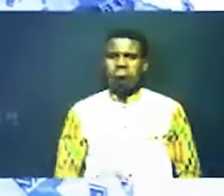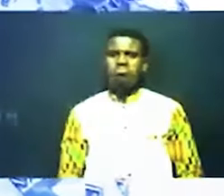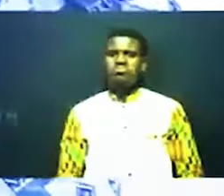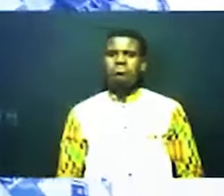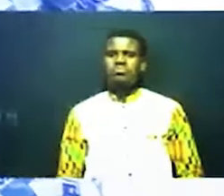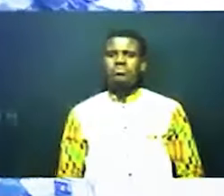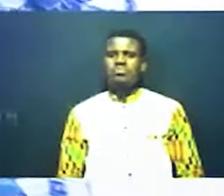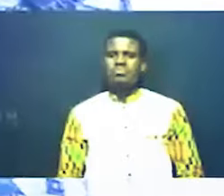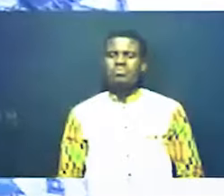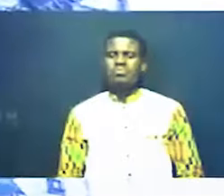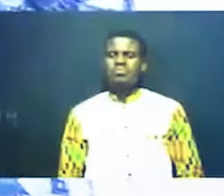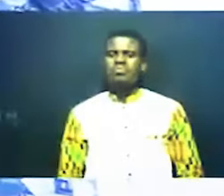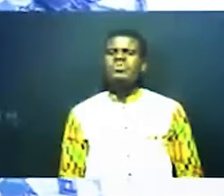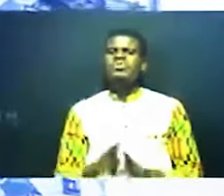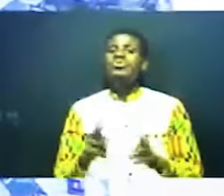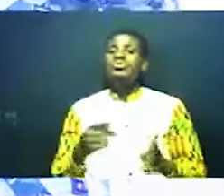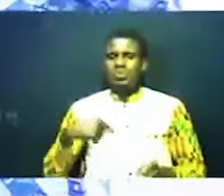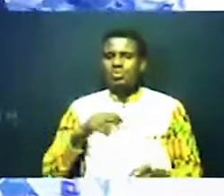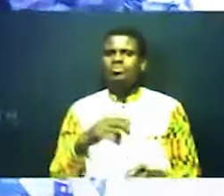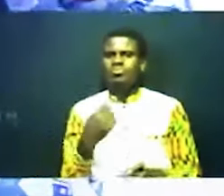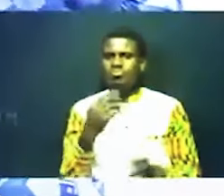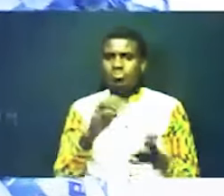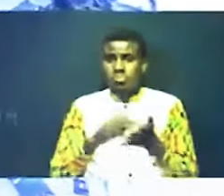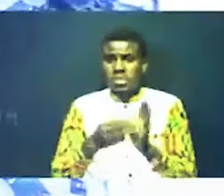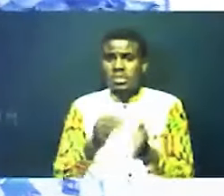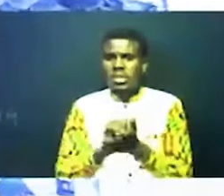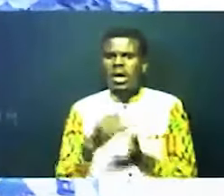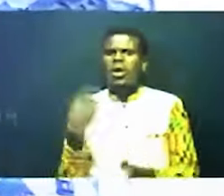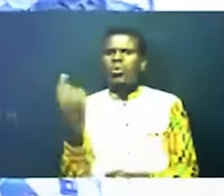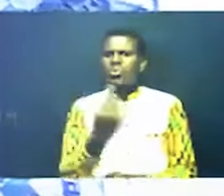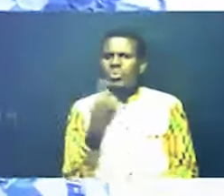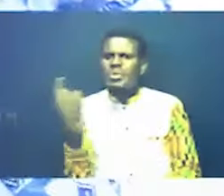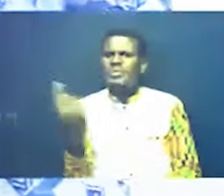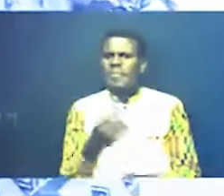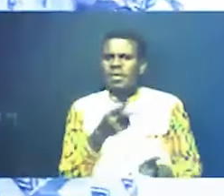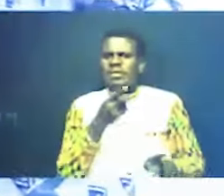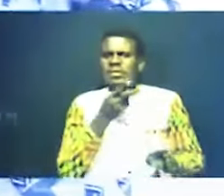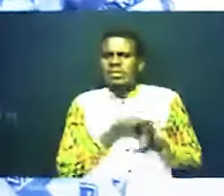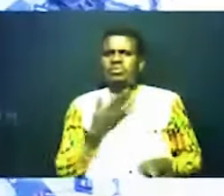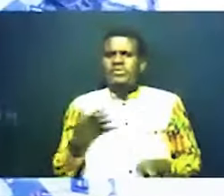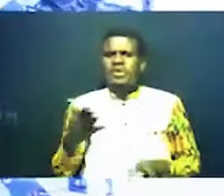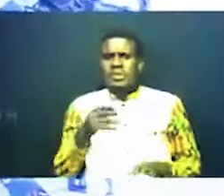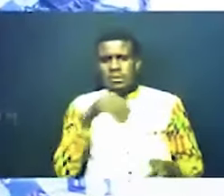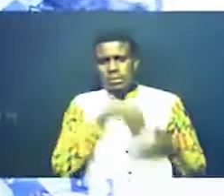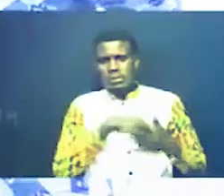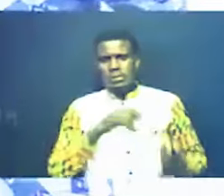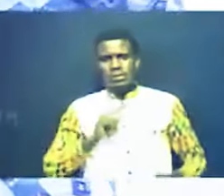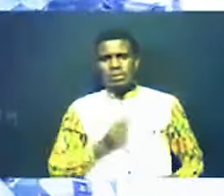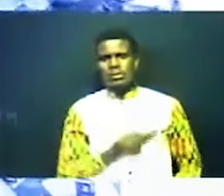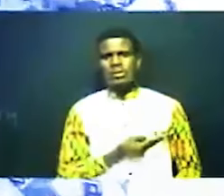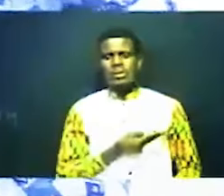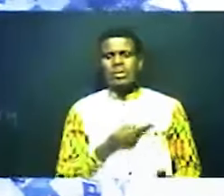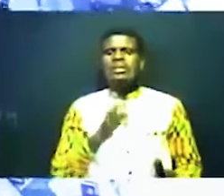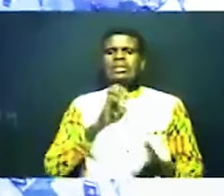we've been storing things in us. It is either good or evil.